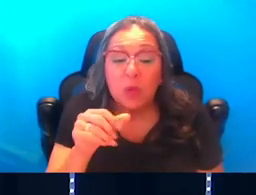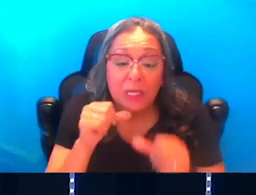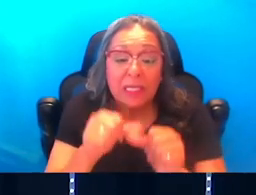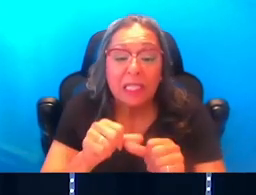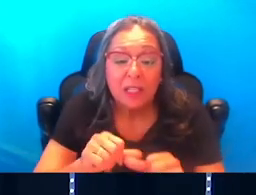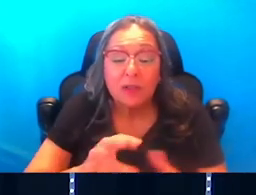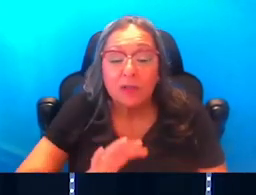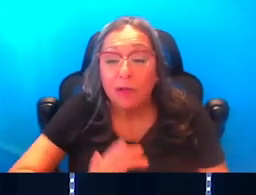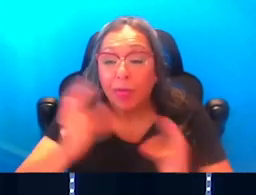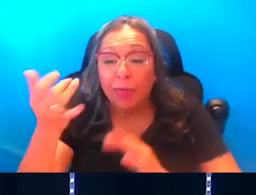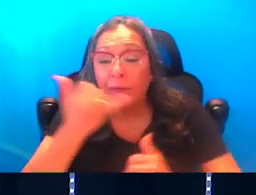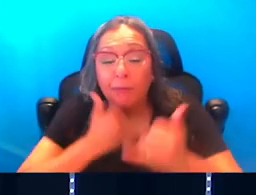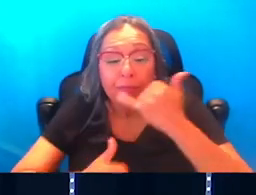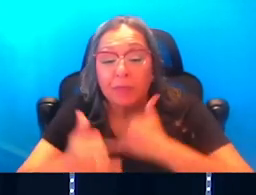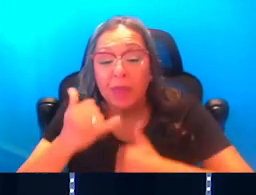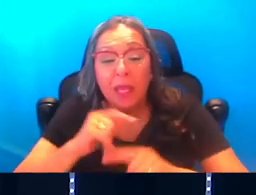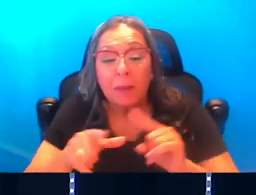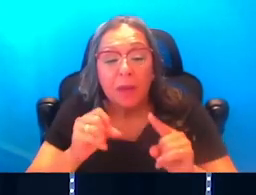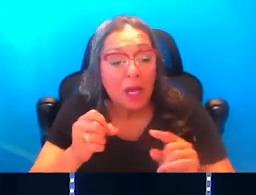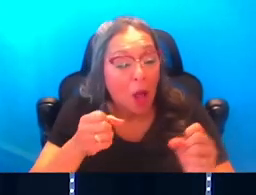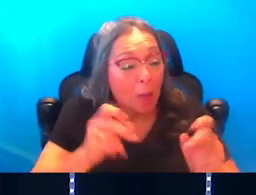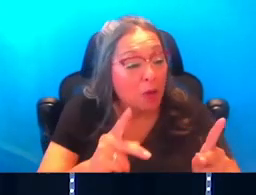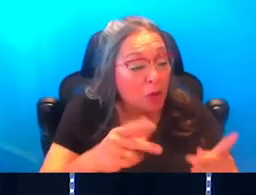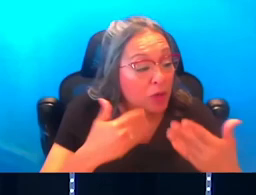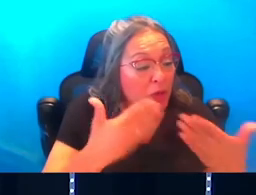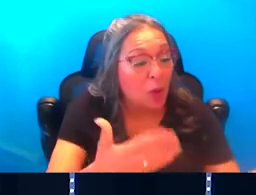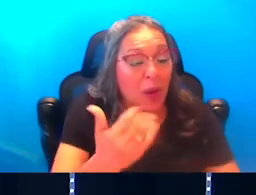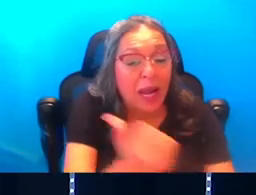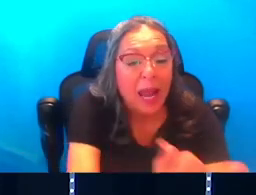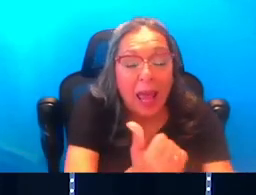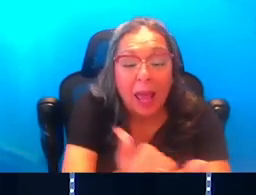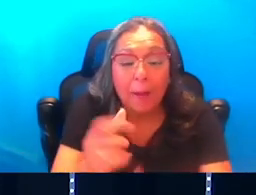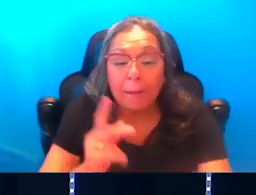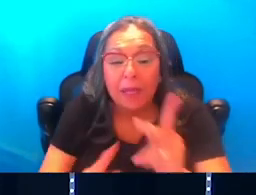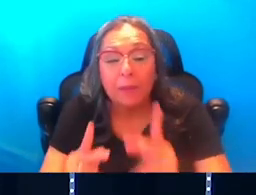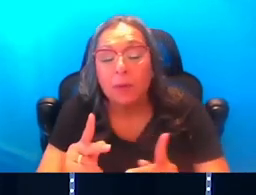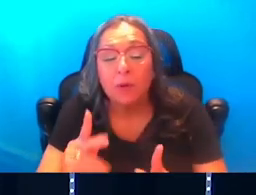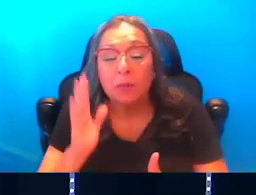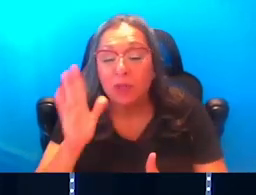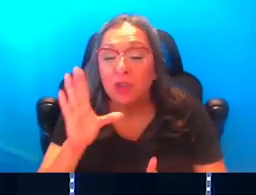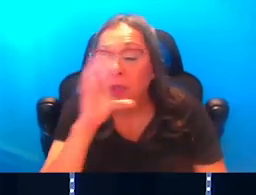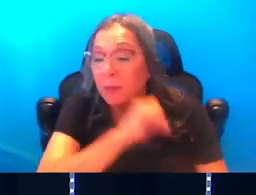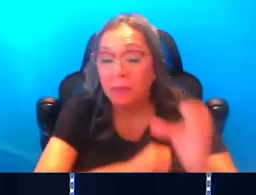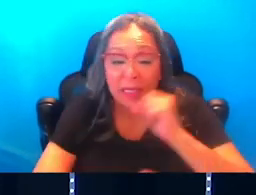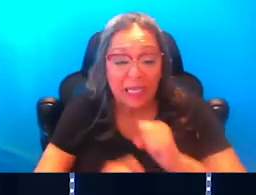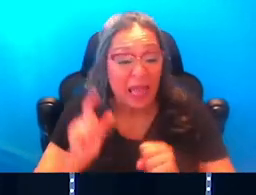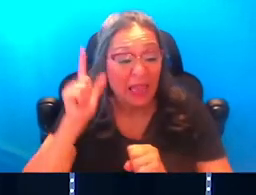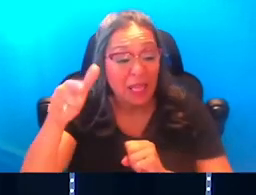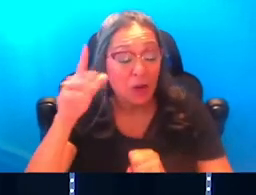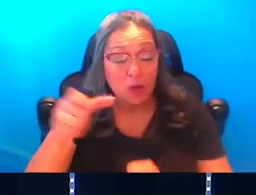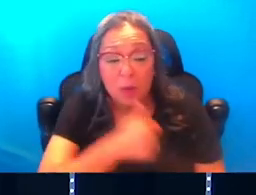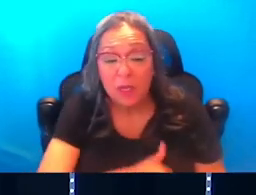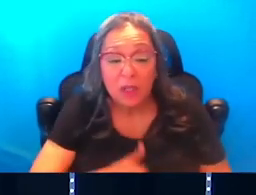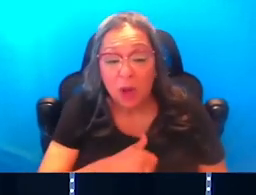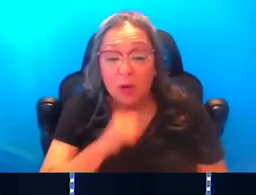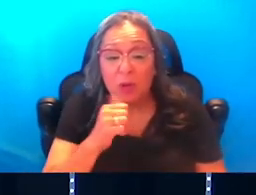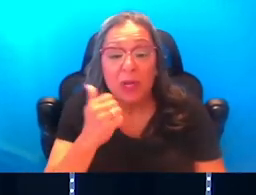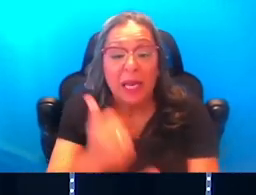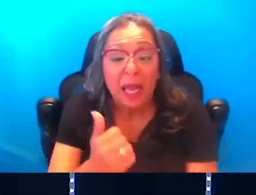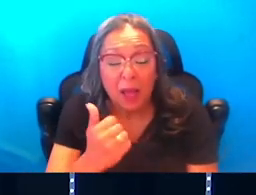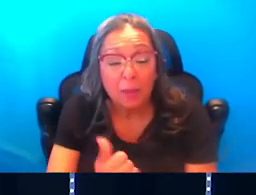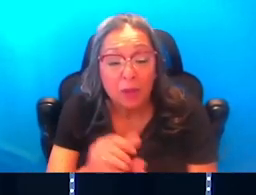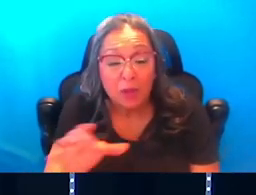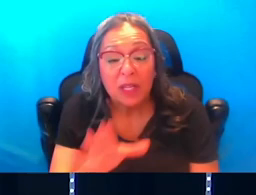And there's gonna be opportunities to help people, and you're gonna miss them. And then you're going to regret it later on. And you're just, and you did that